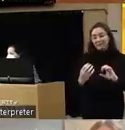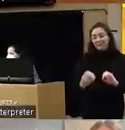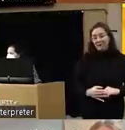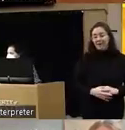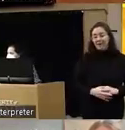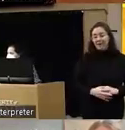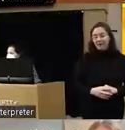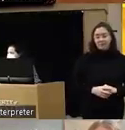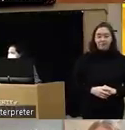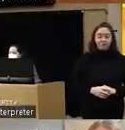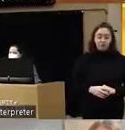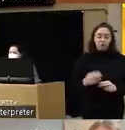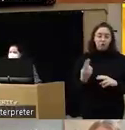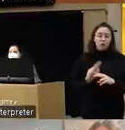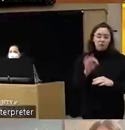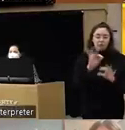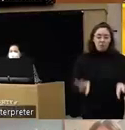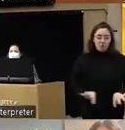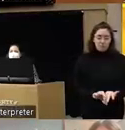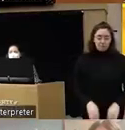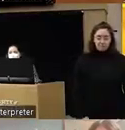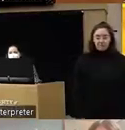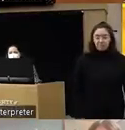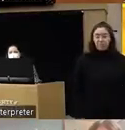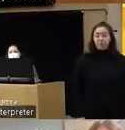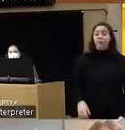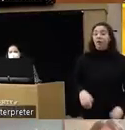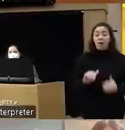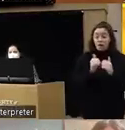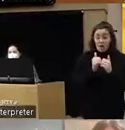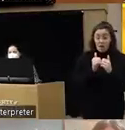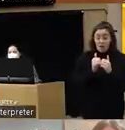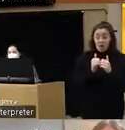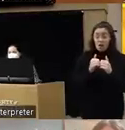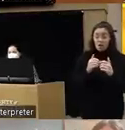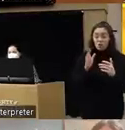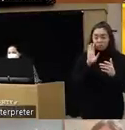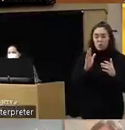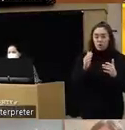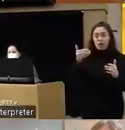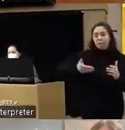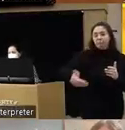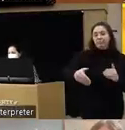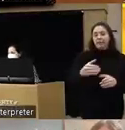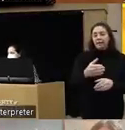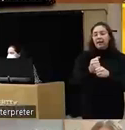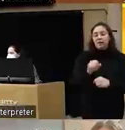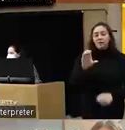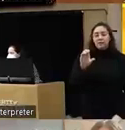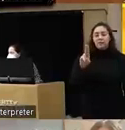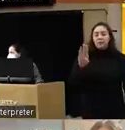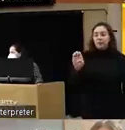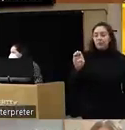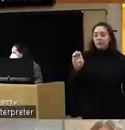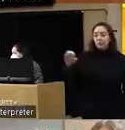feedback using that feedback form. That is also the mechanism through which you can receive continuing medical education or continuing